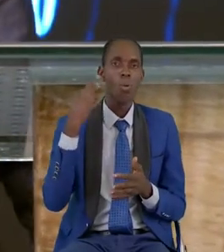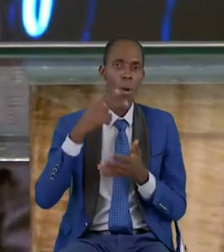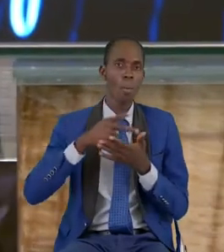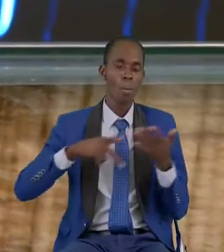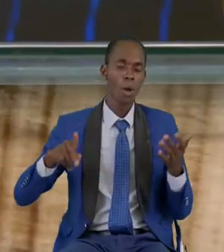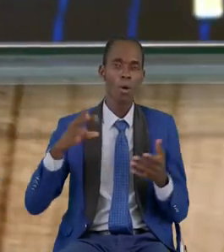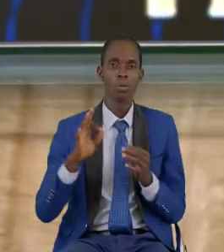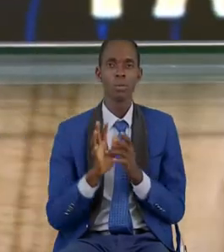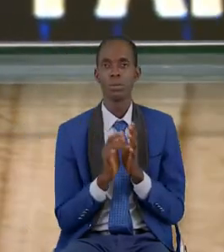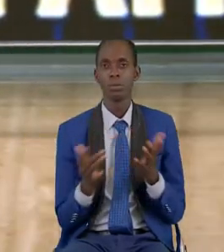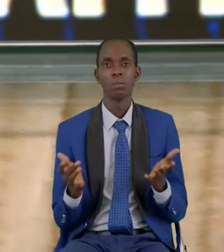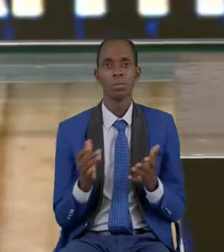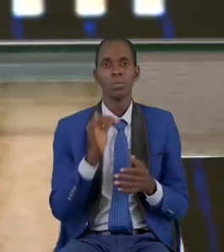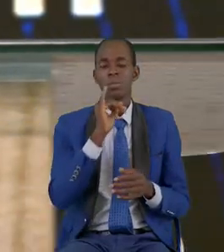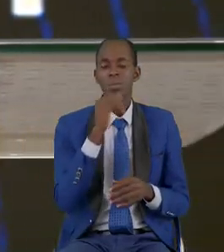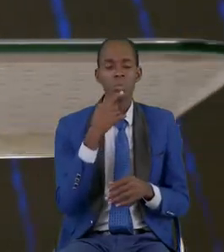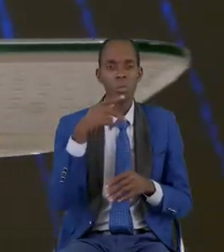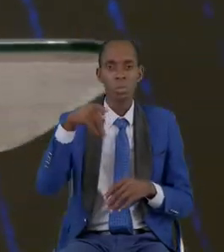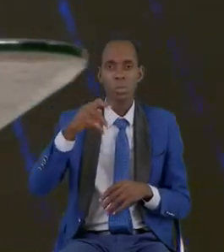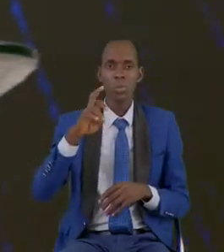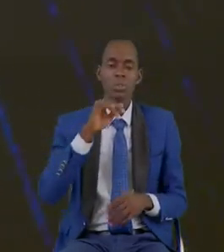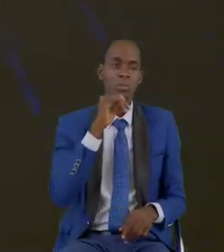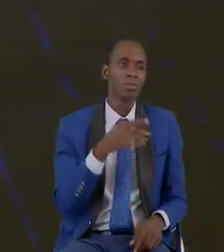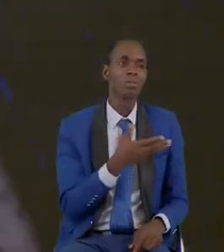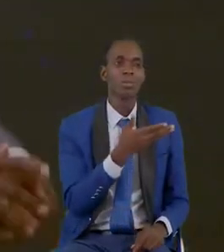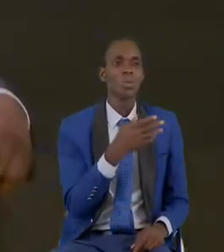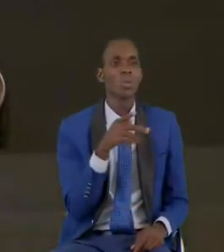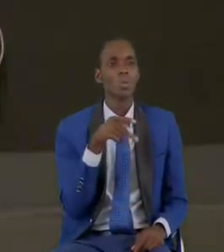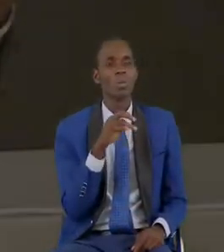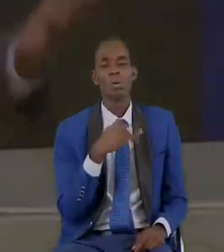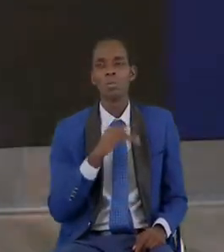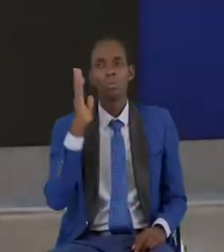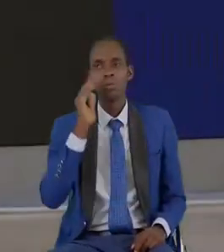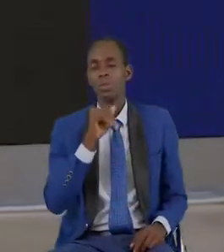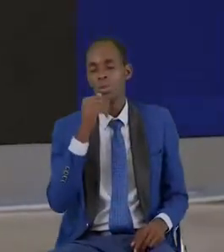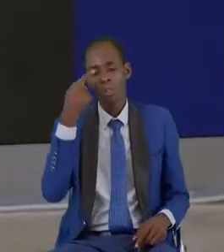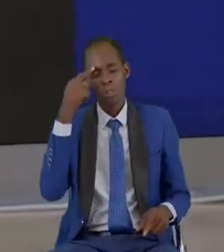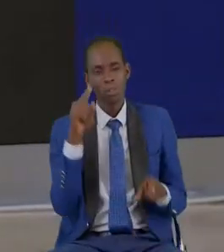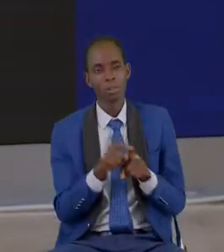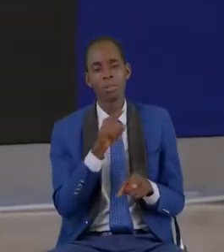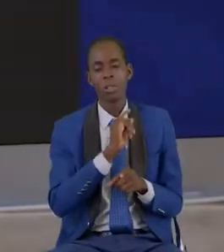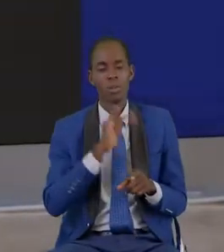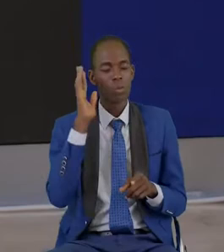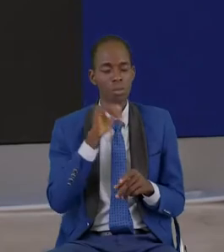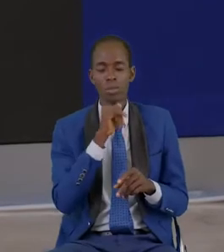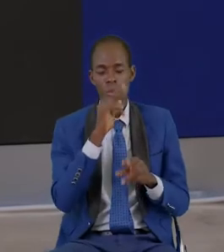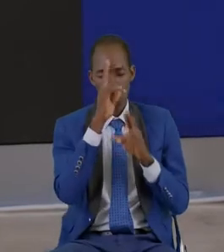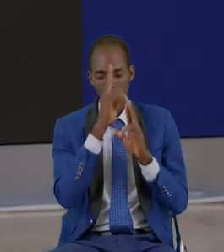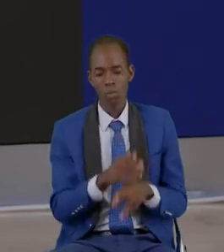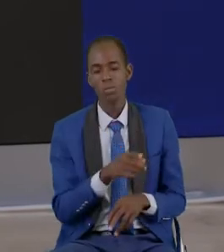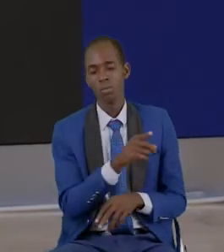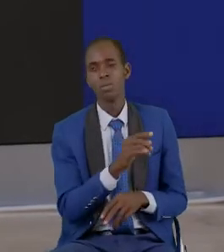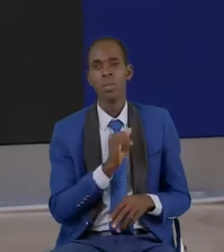no, I'll not affirm him, I'll not confirm him, I will not honor him, I will not give